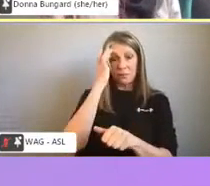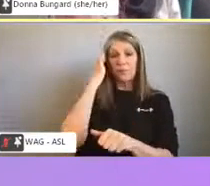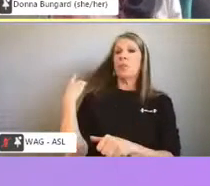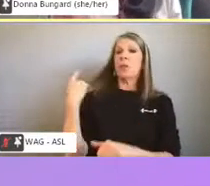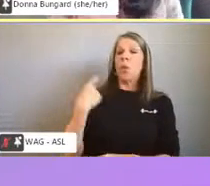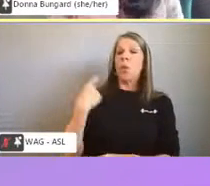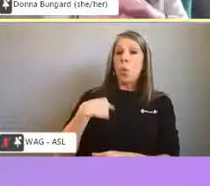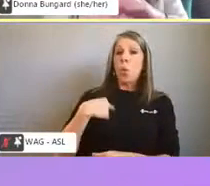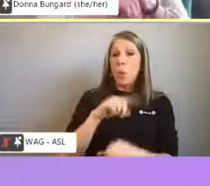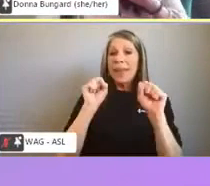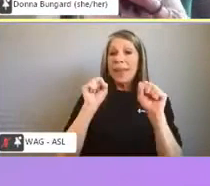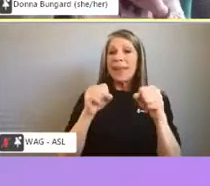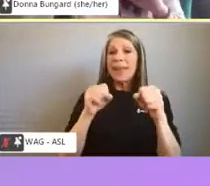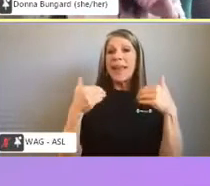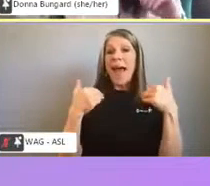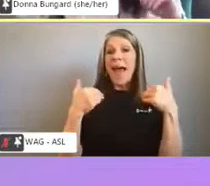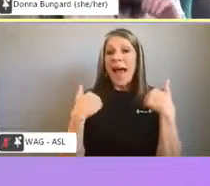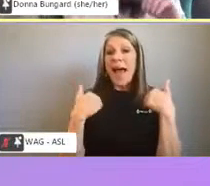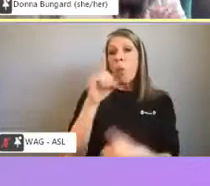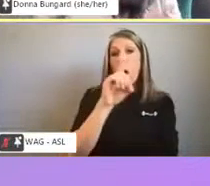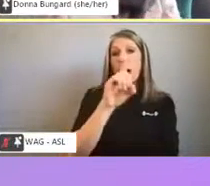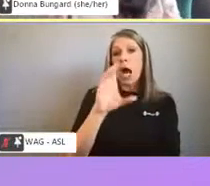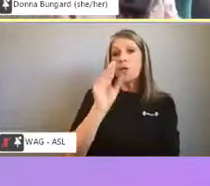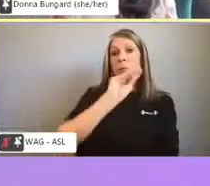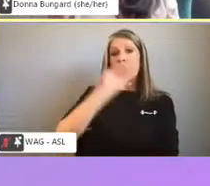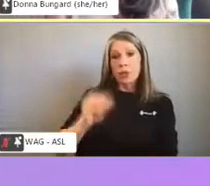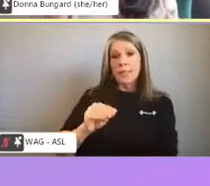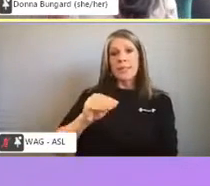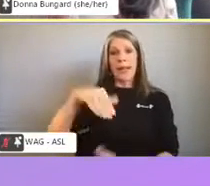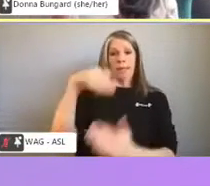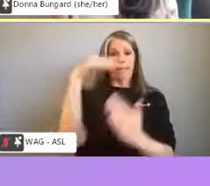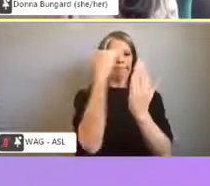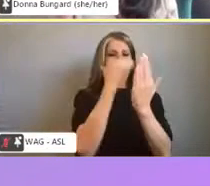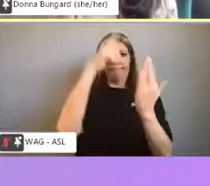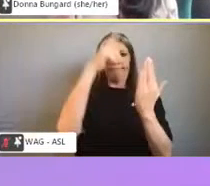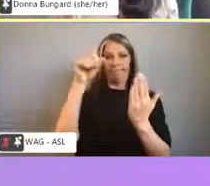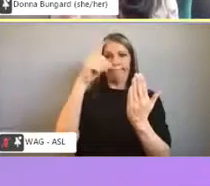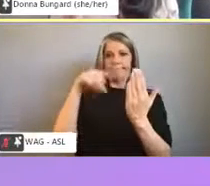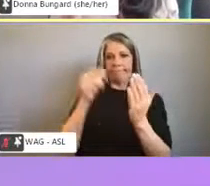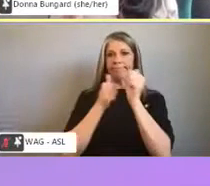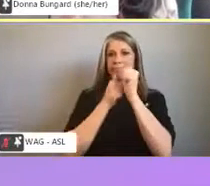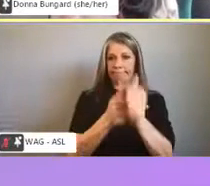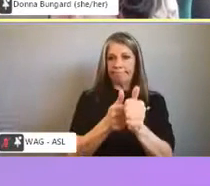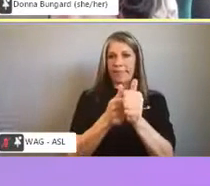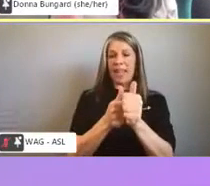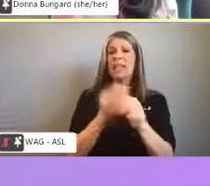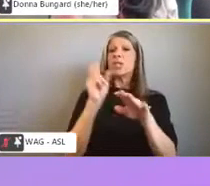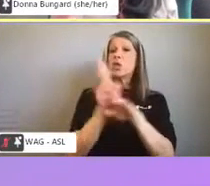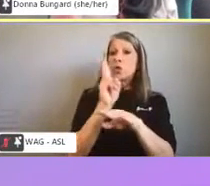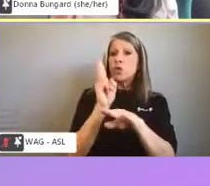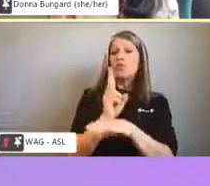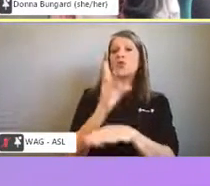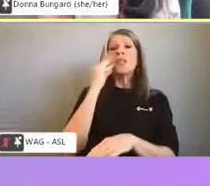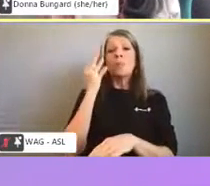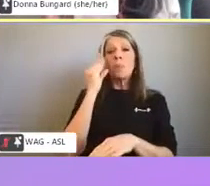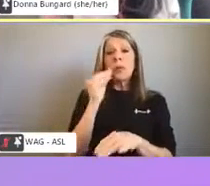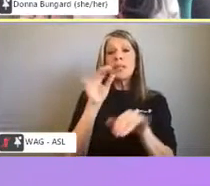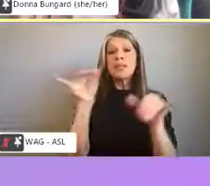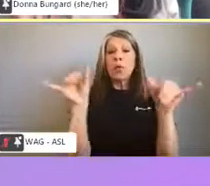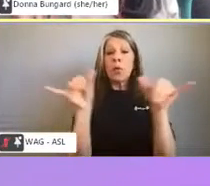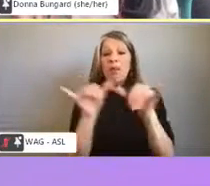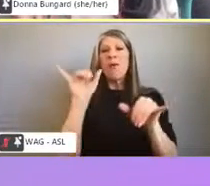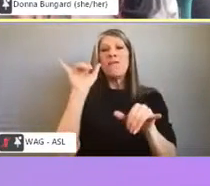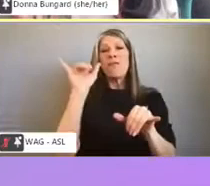We can have 100% checkbox compliant sites that are the user experience equivalent of that